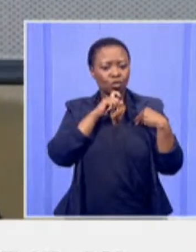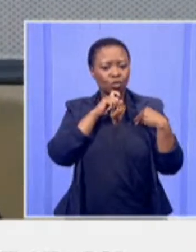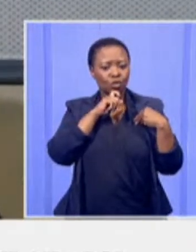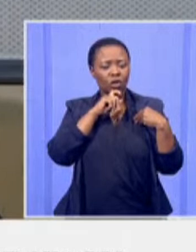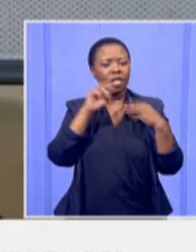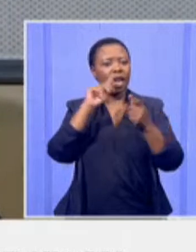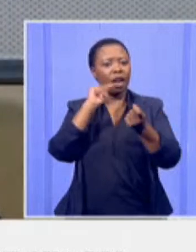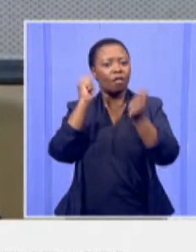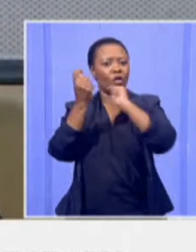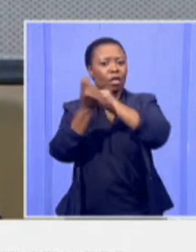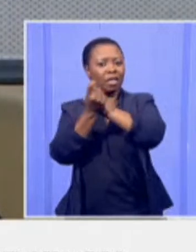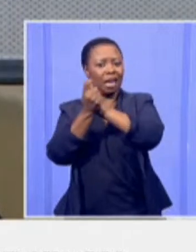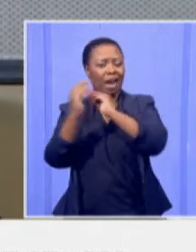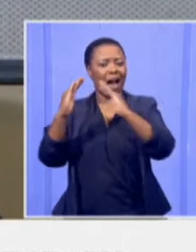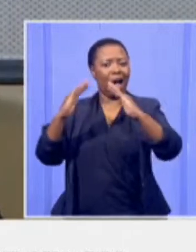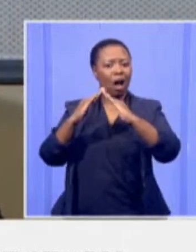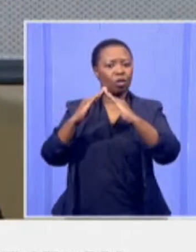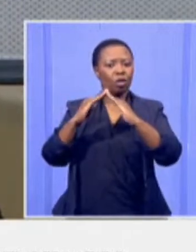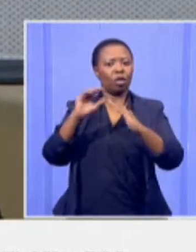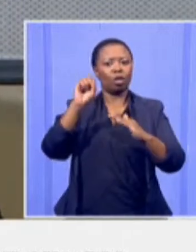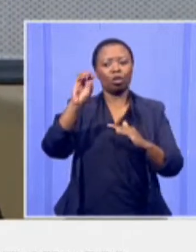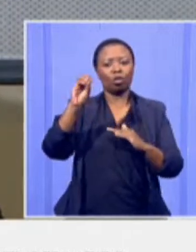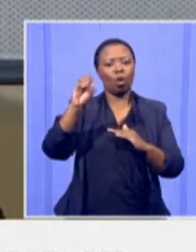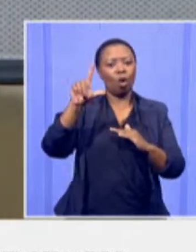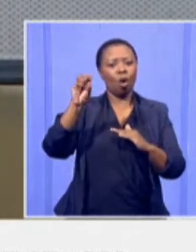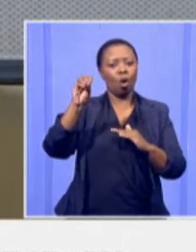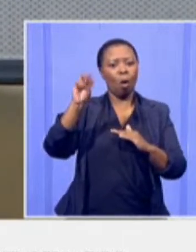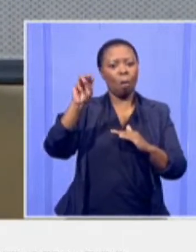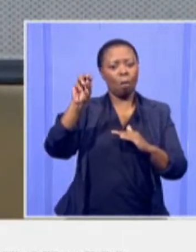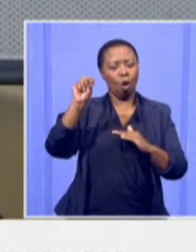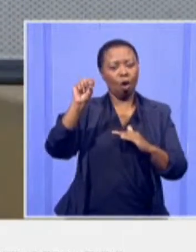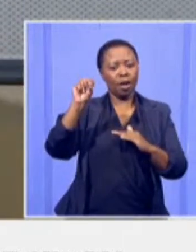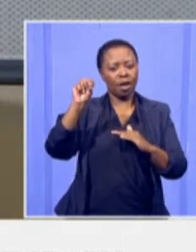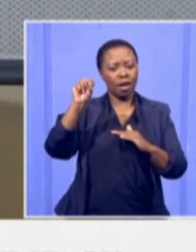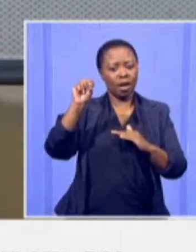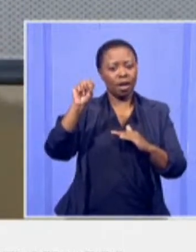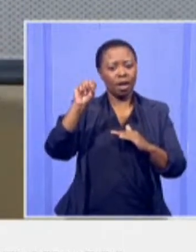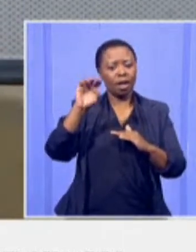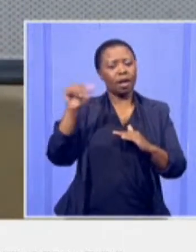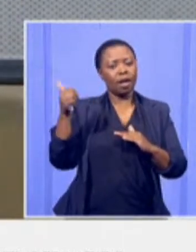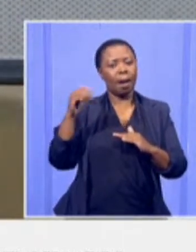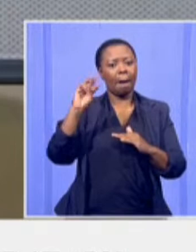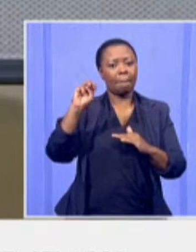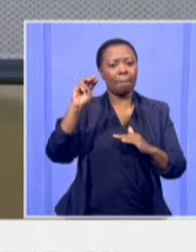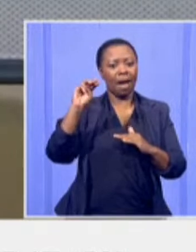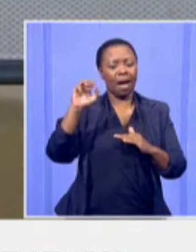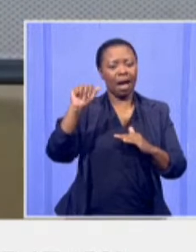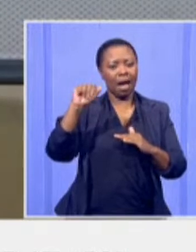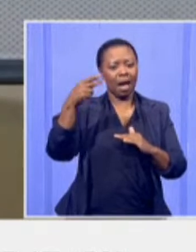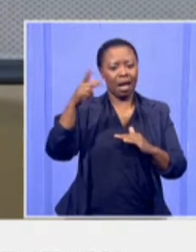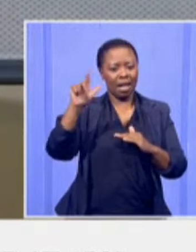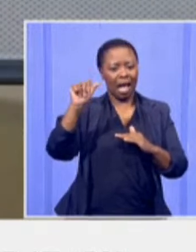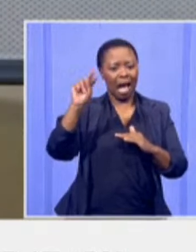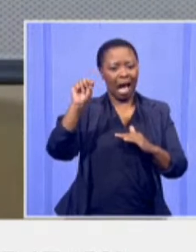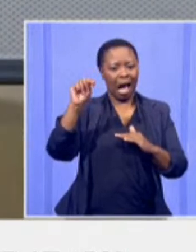is called Solomon Mahlangu House, as staff members then? So if you want to separate us from students, the answer was no.